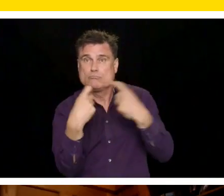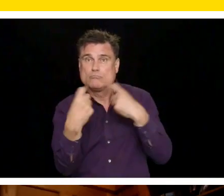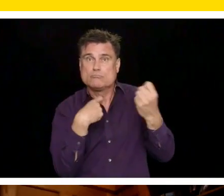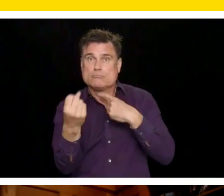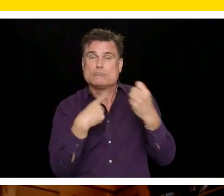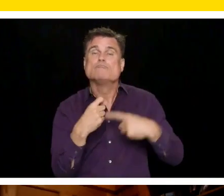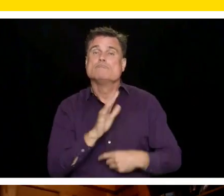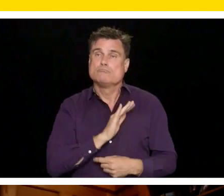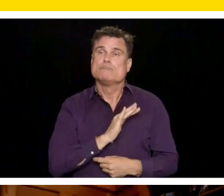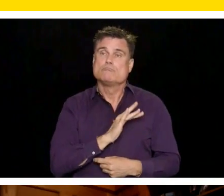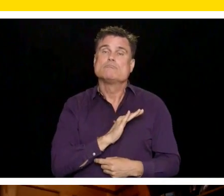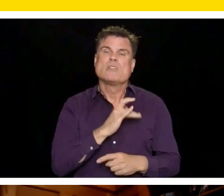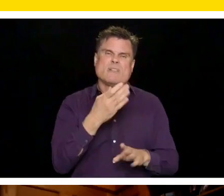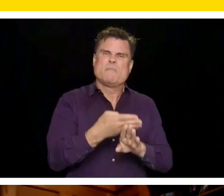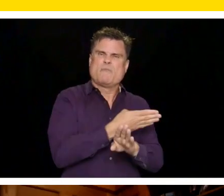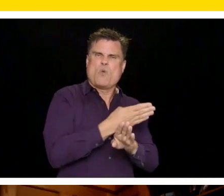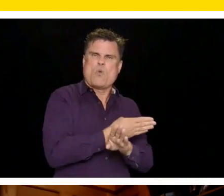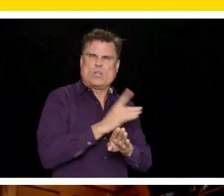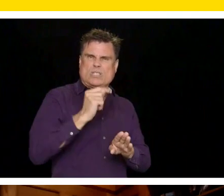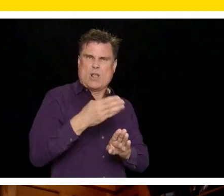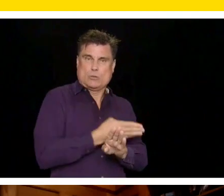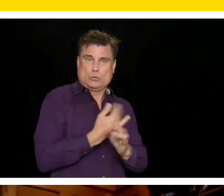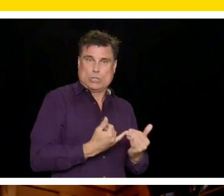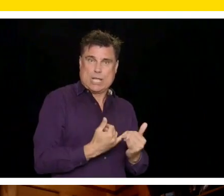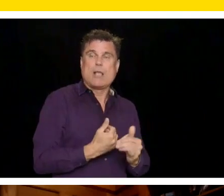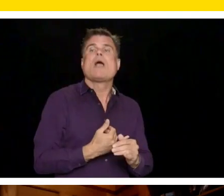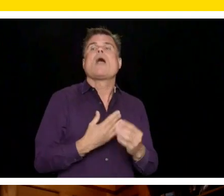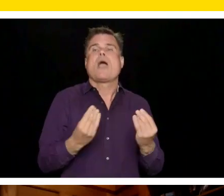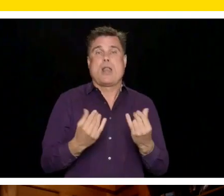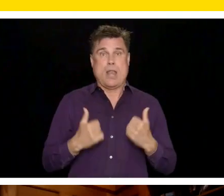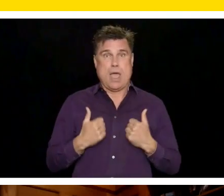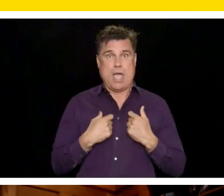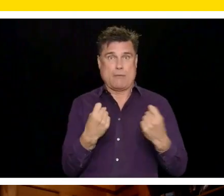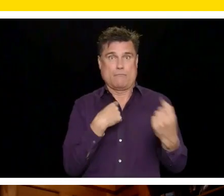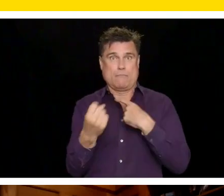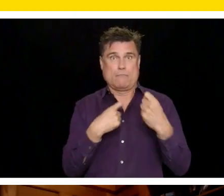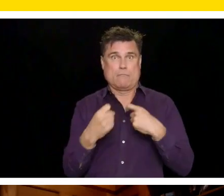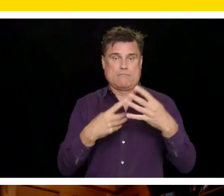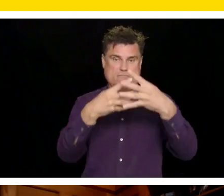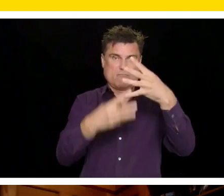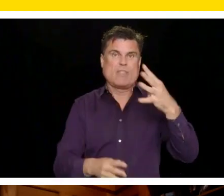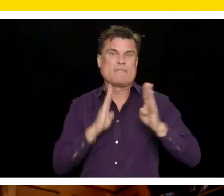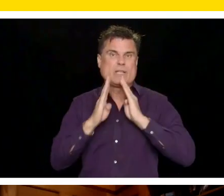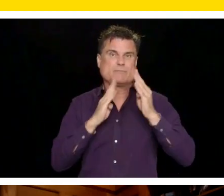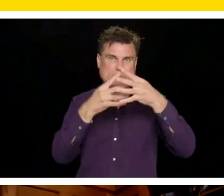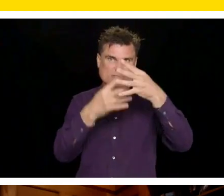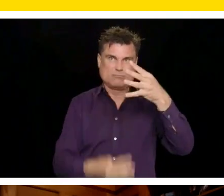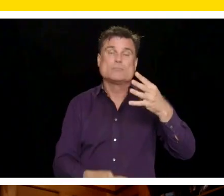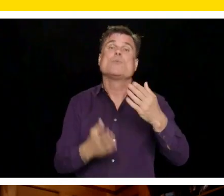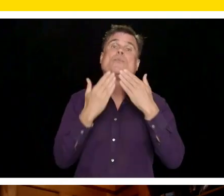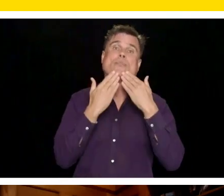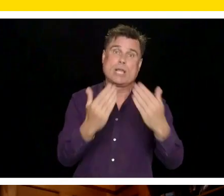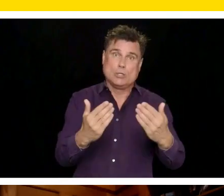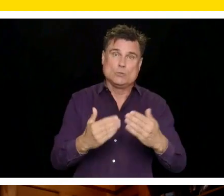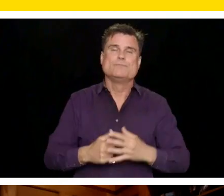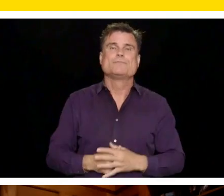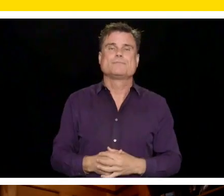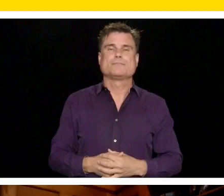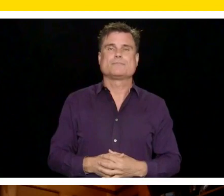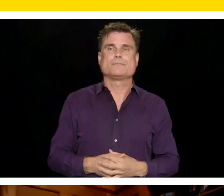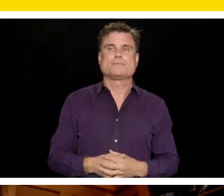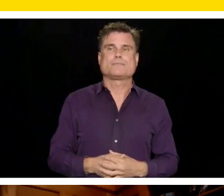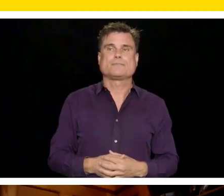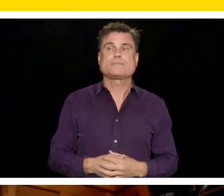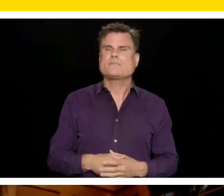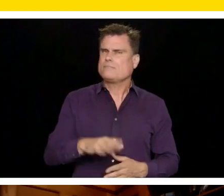doubt, that British Columbians will have more questions as we move forward. And as you've pointed out, there are many online places